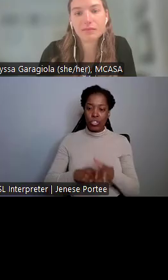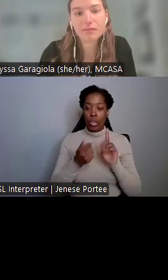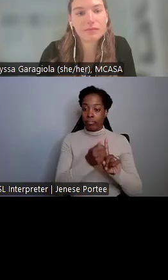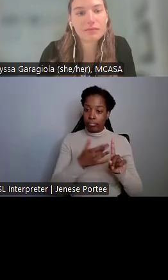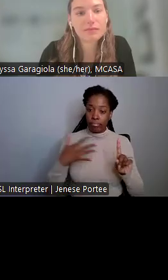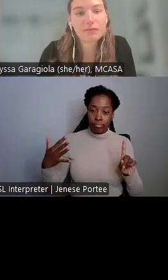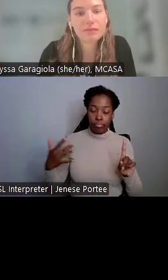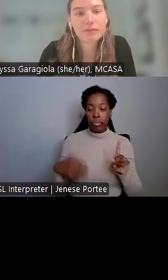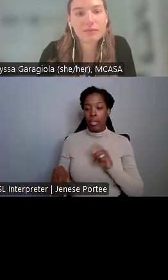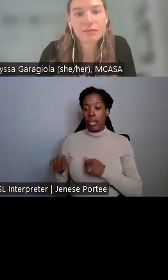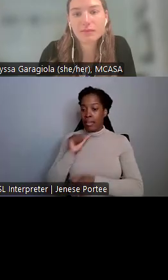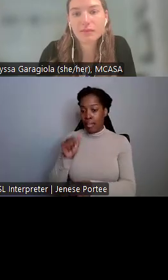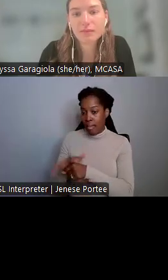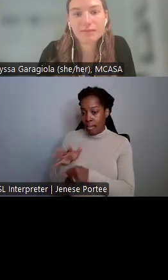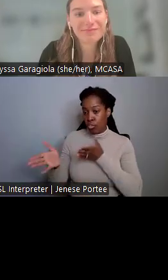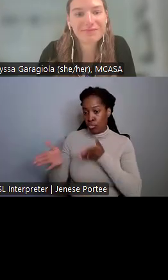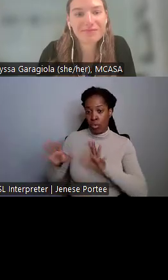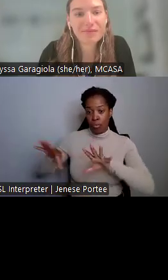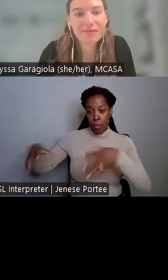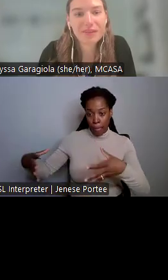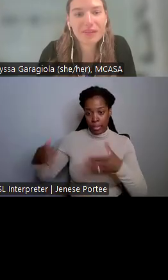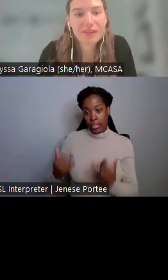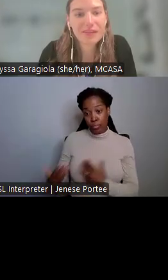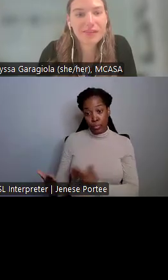underserved populations this morning.